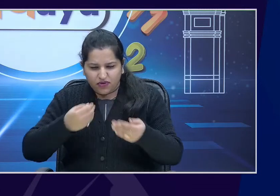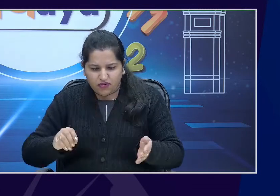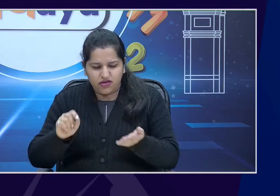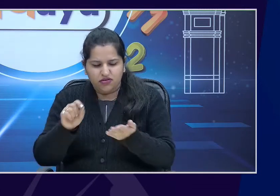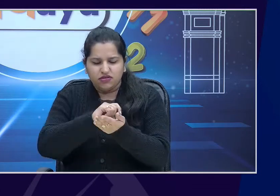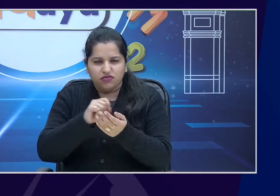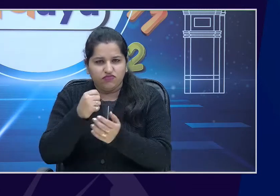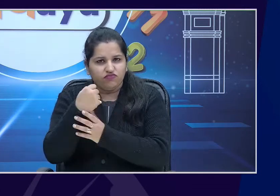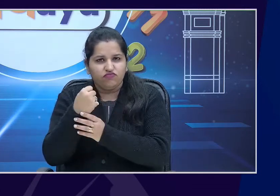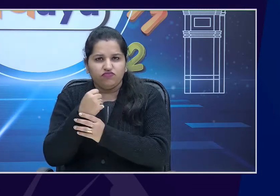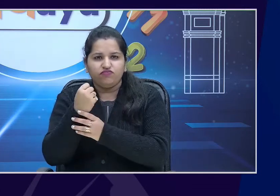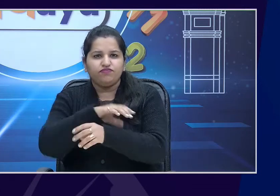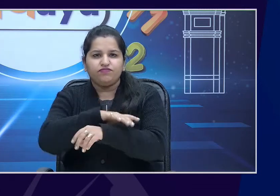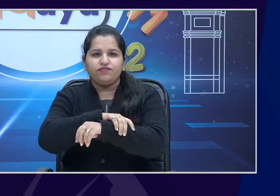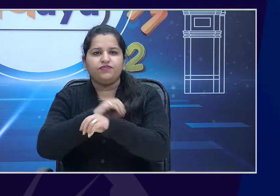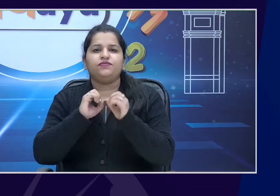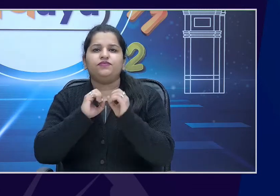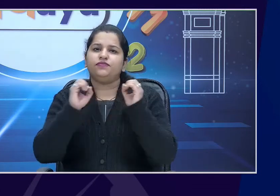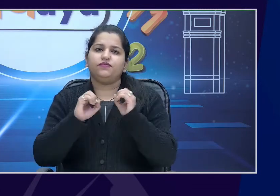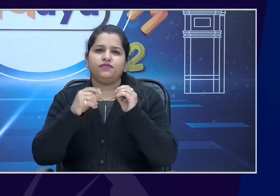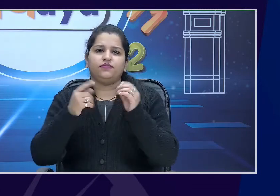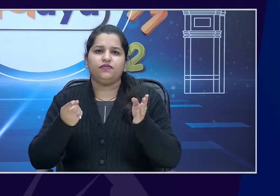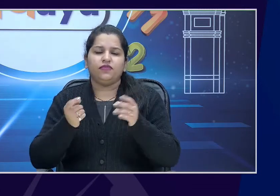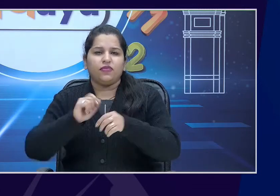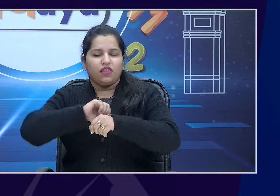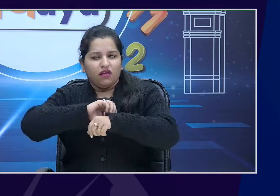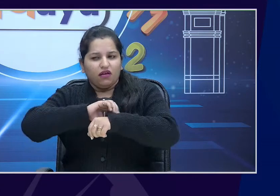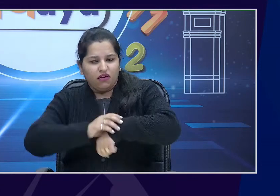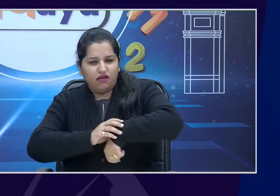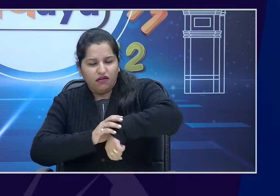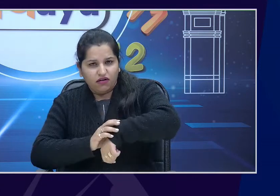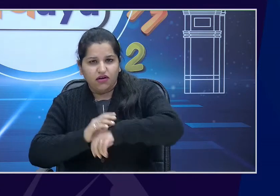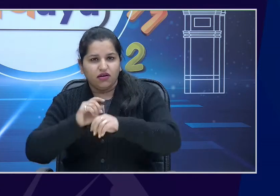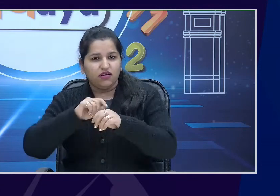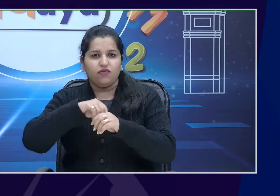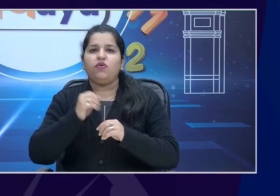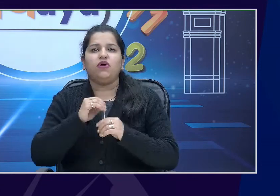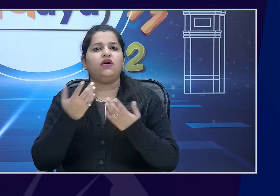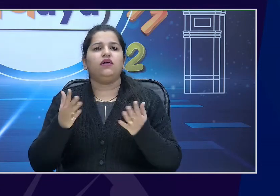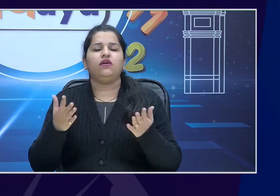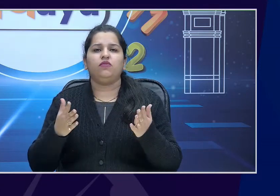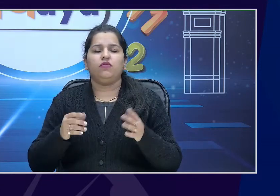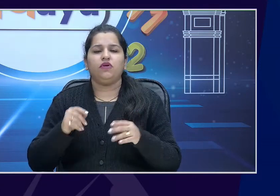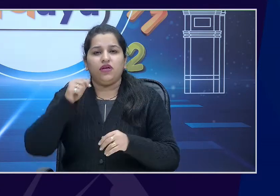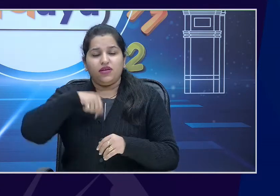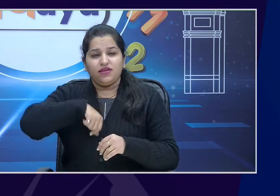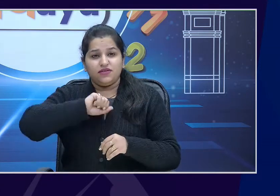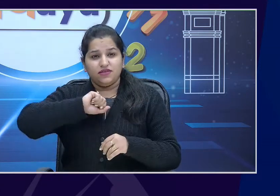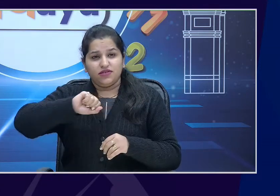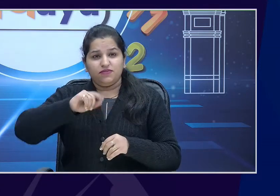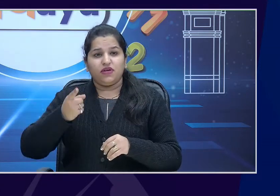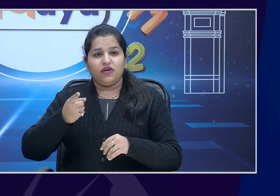they can use pictures. They can stick pictures, and they can each day.